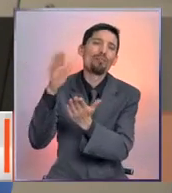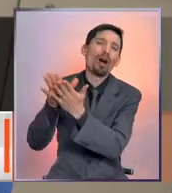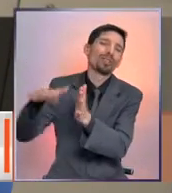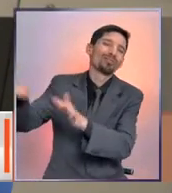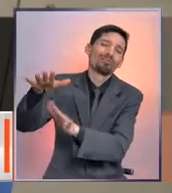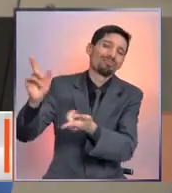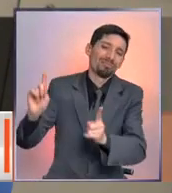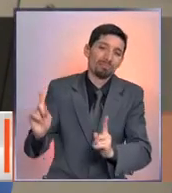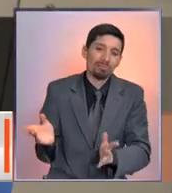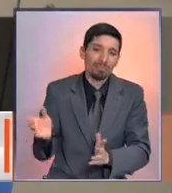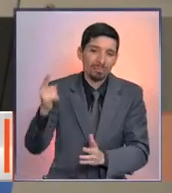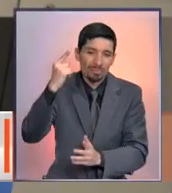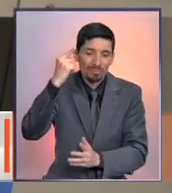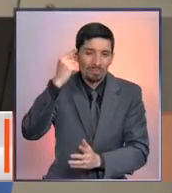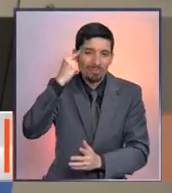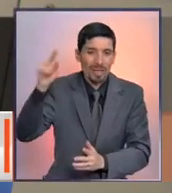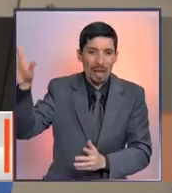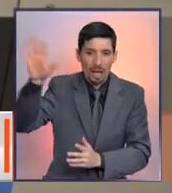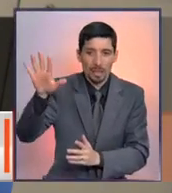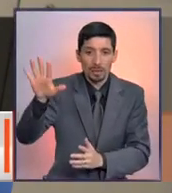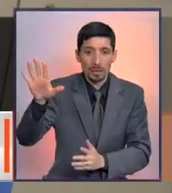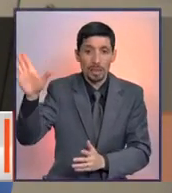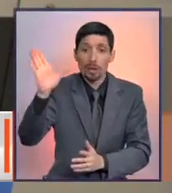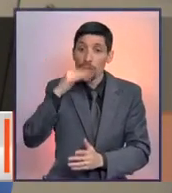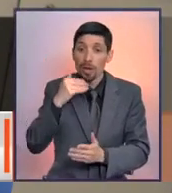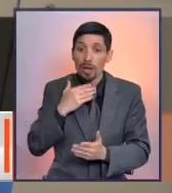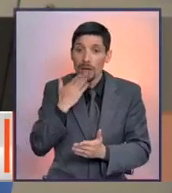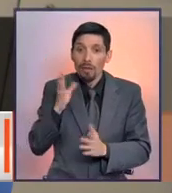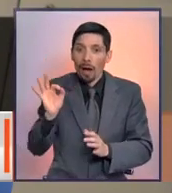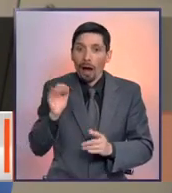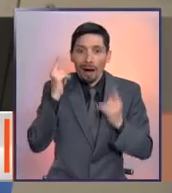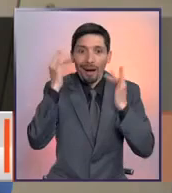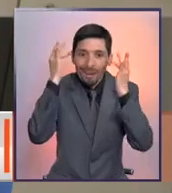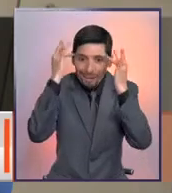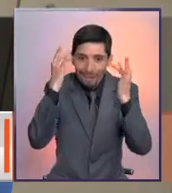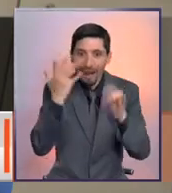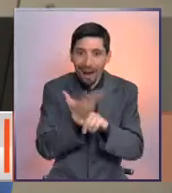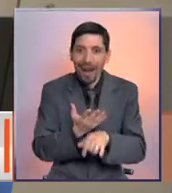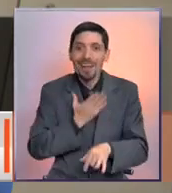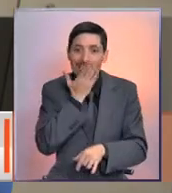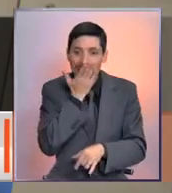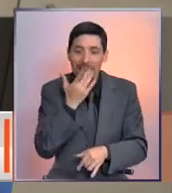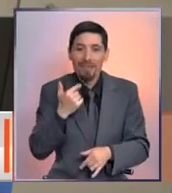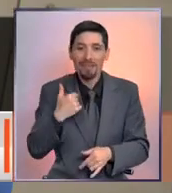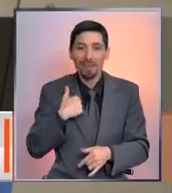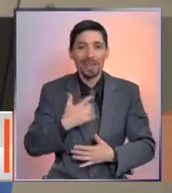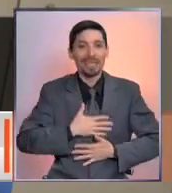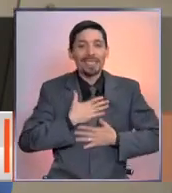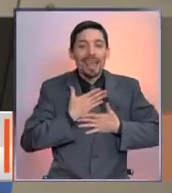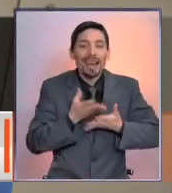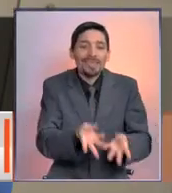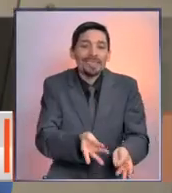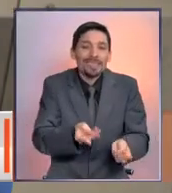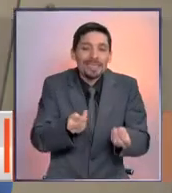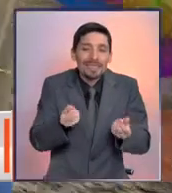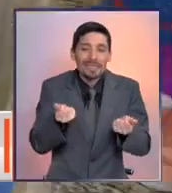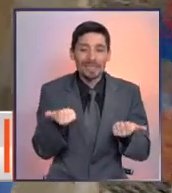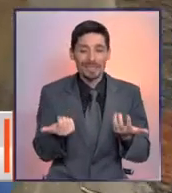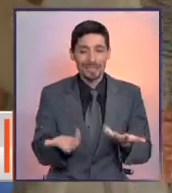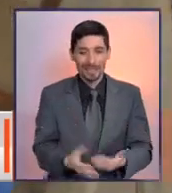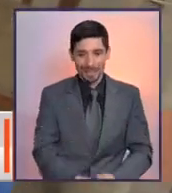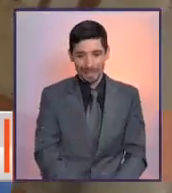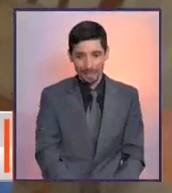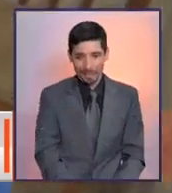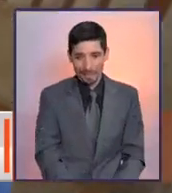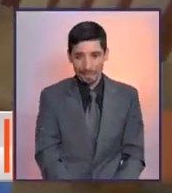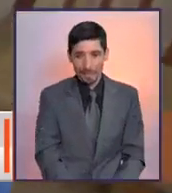snow. So it's like we become like, oh my God, there's a snow here. So we're excited to experience that.